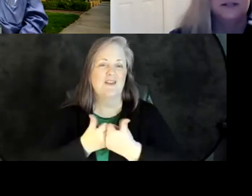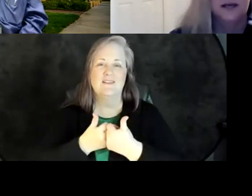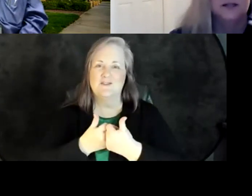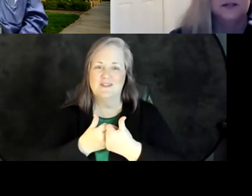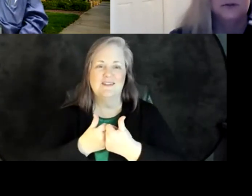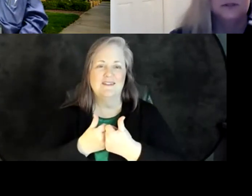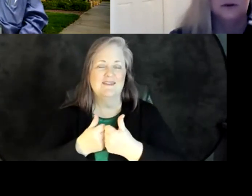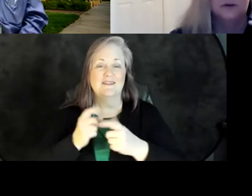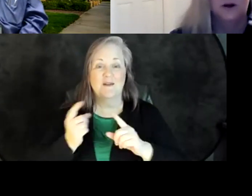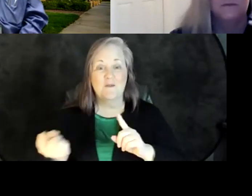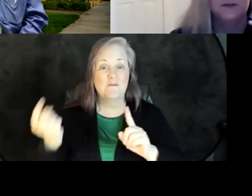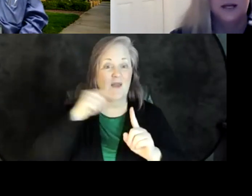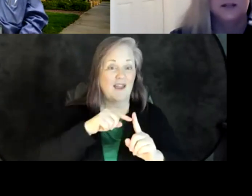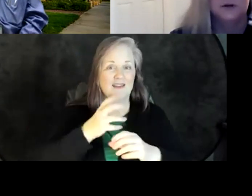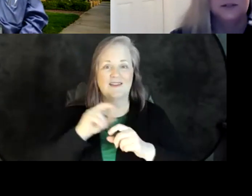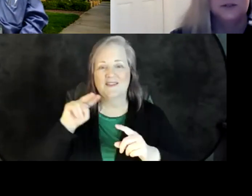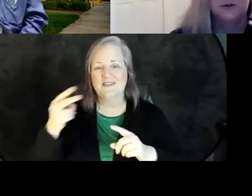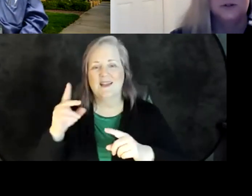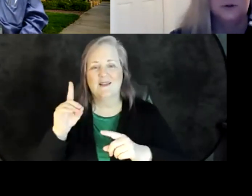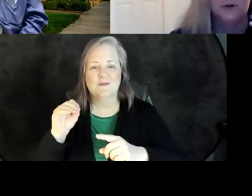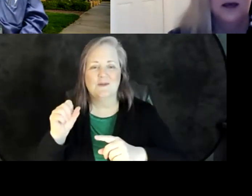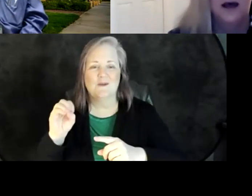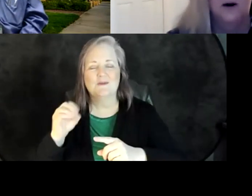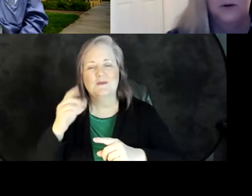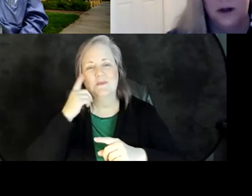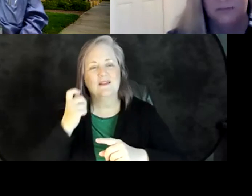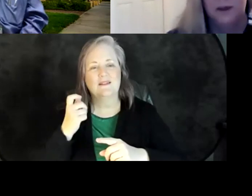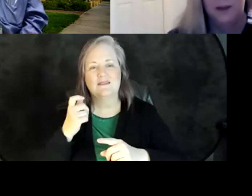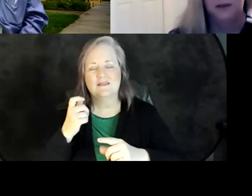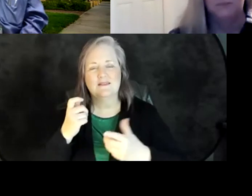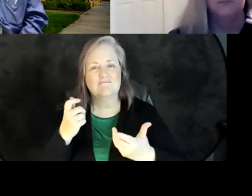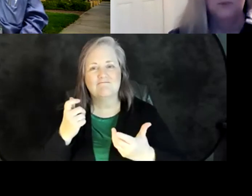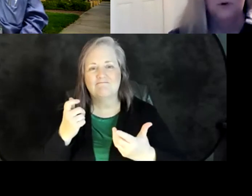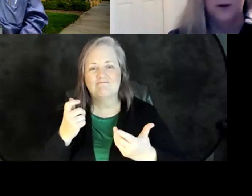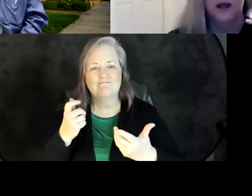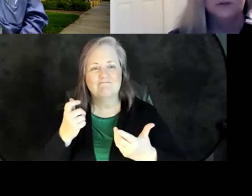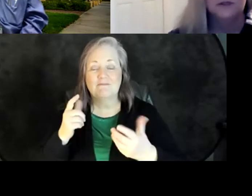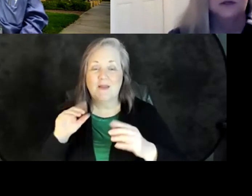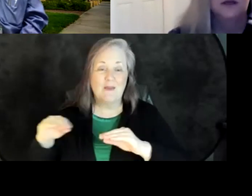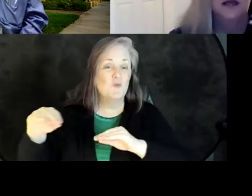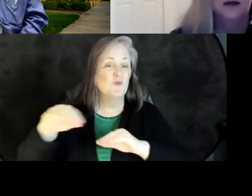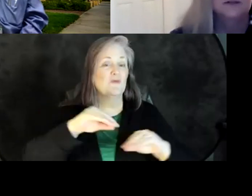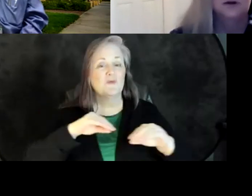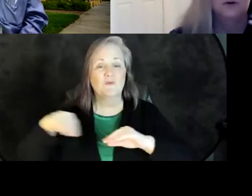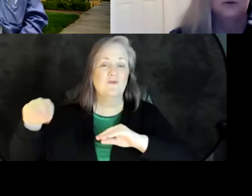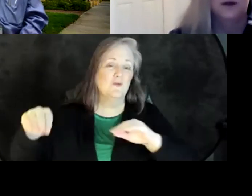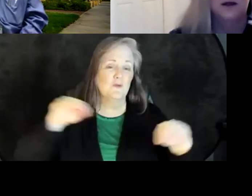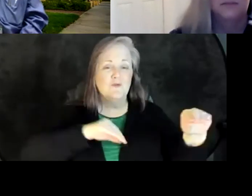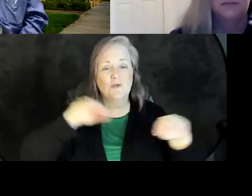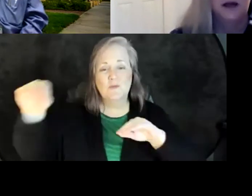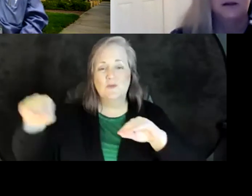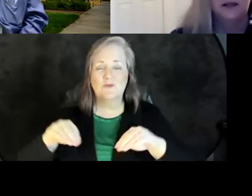get a second dose or recall for a second dose due to how they might move around. And